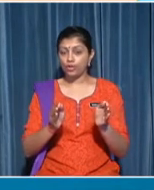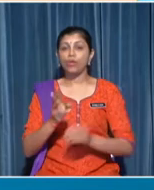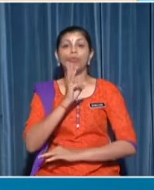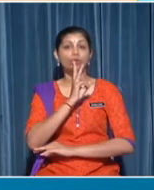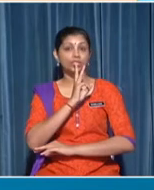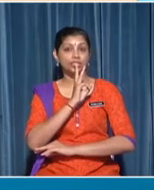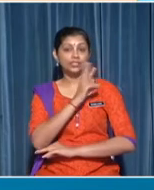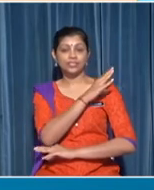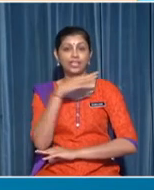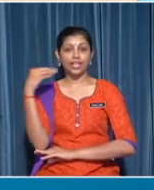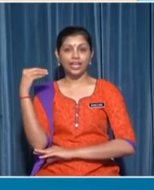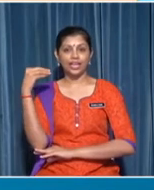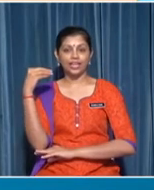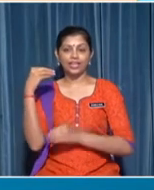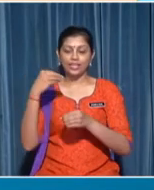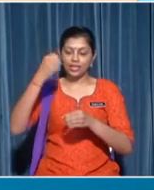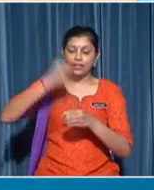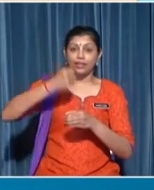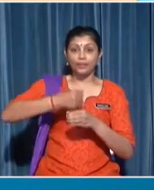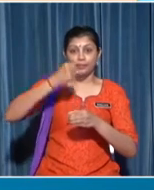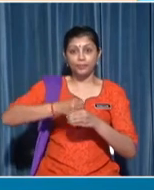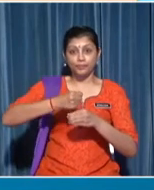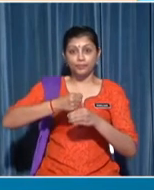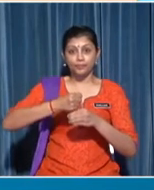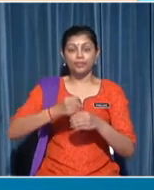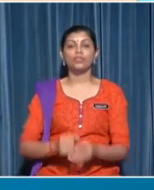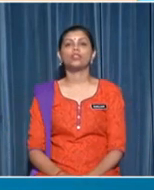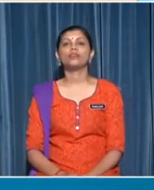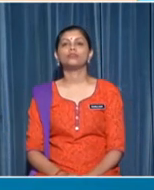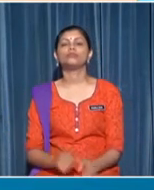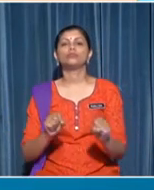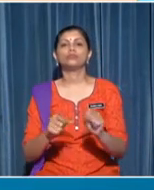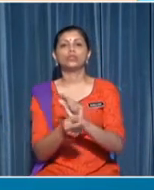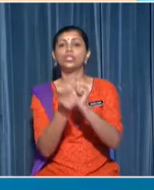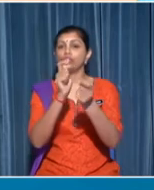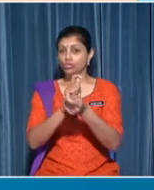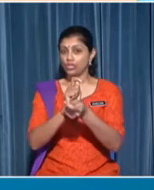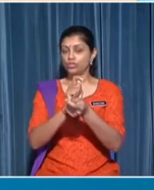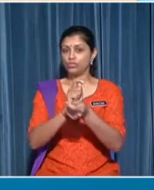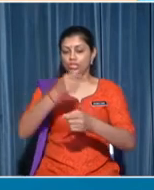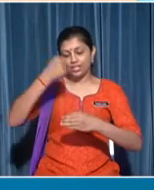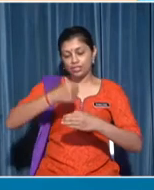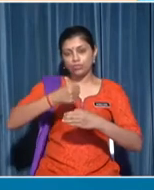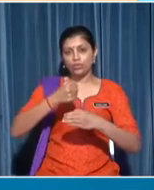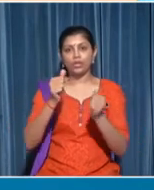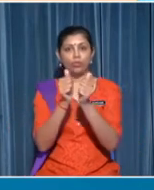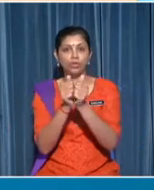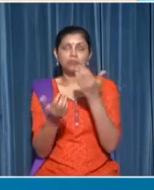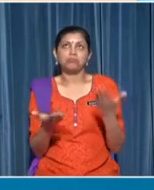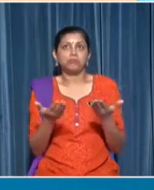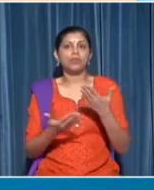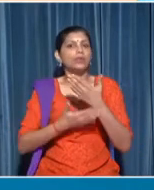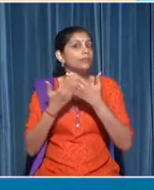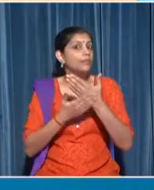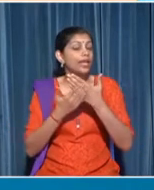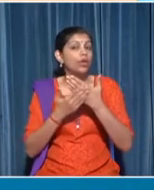water, and a pestle. You can use other blunt objects if you like to replace the